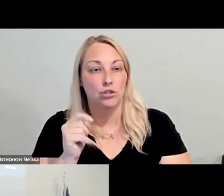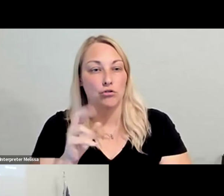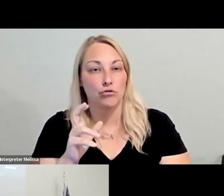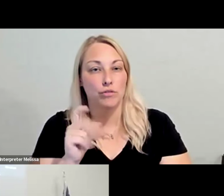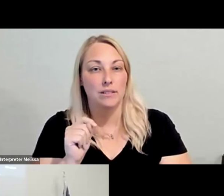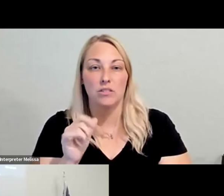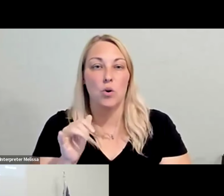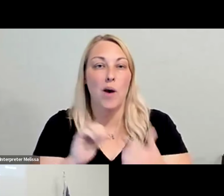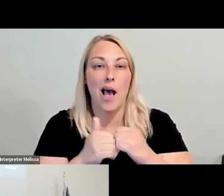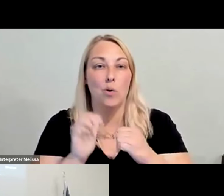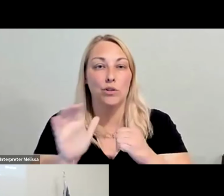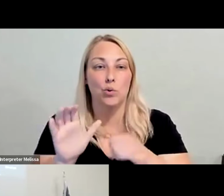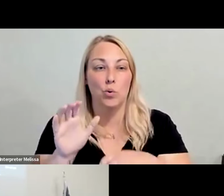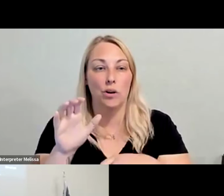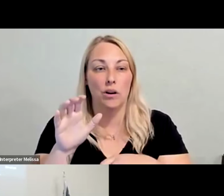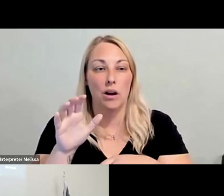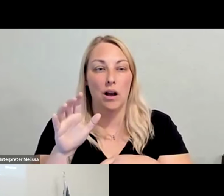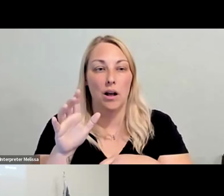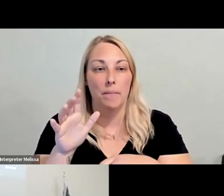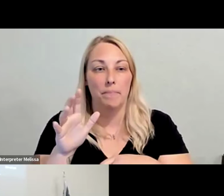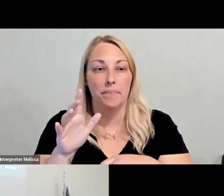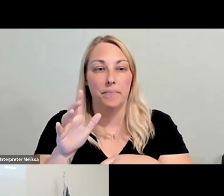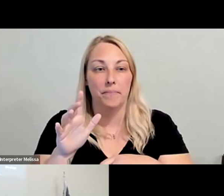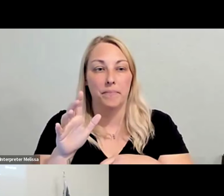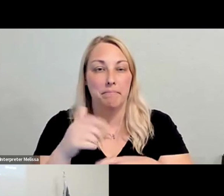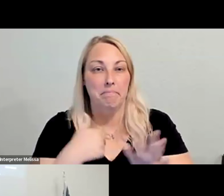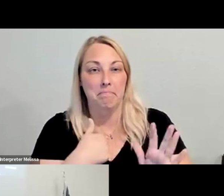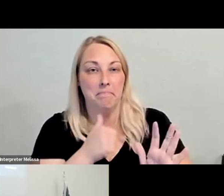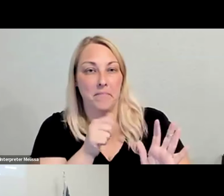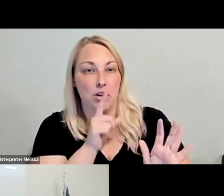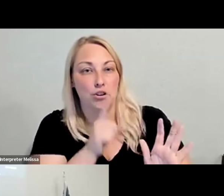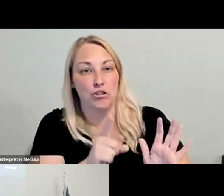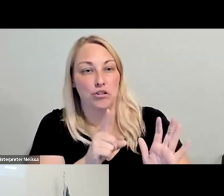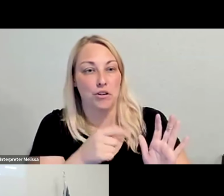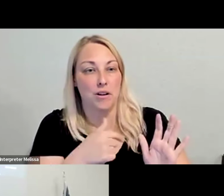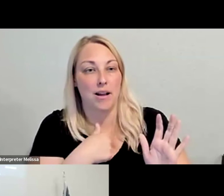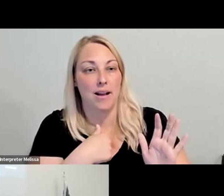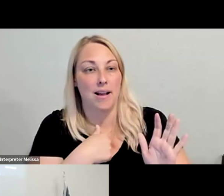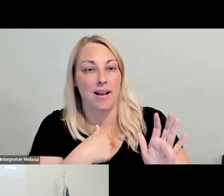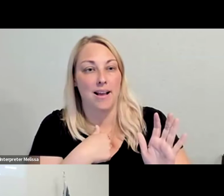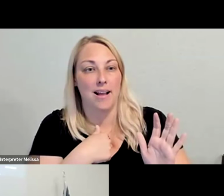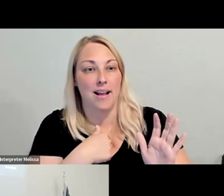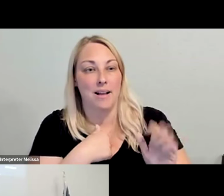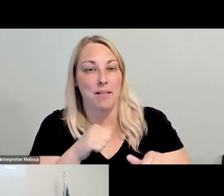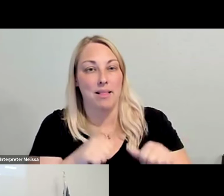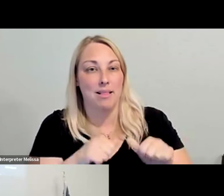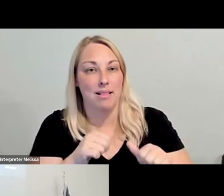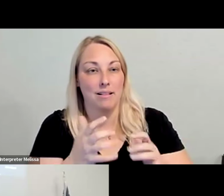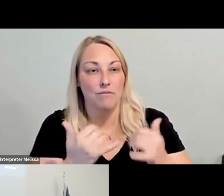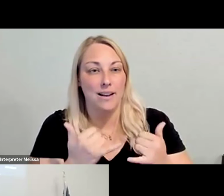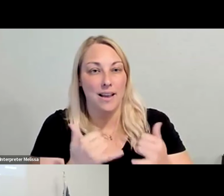How's your SMD? I'm not sure. I'm not sure. I'm kind of like apathy right now.